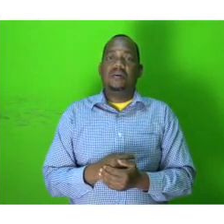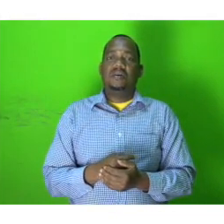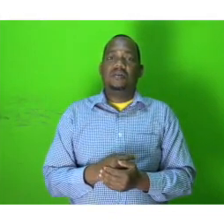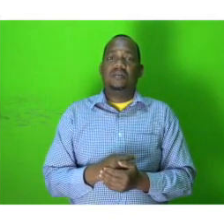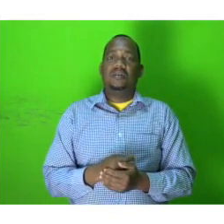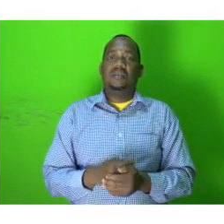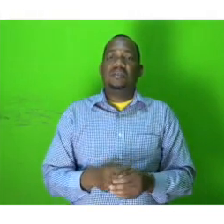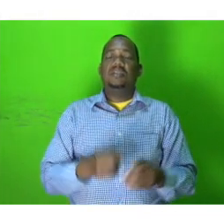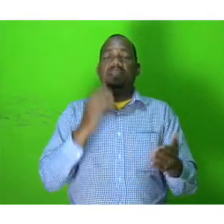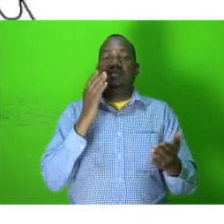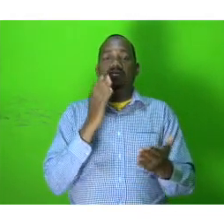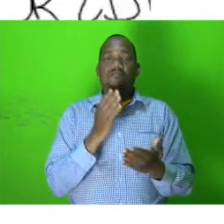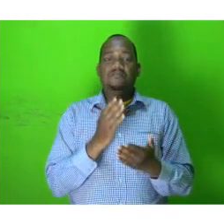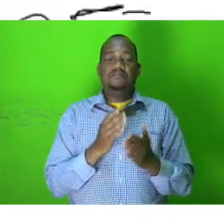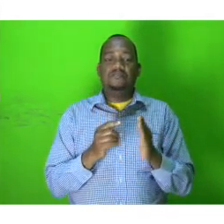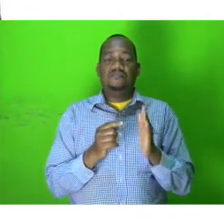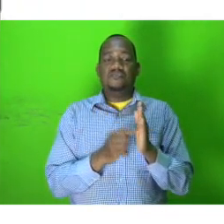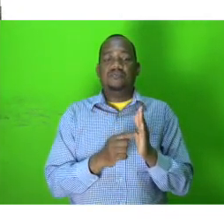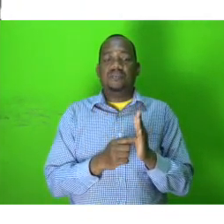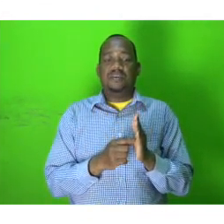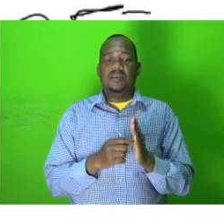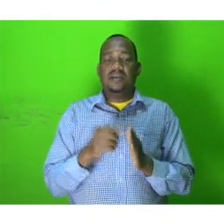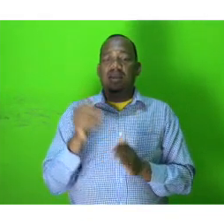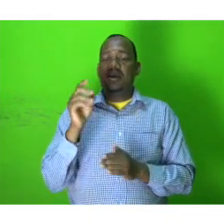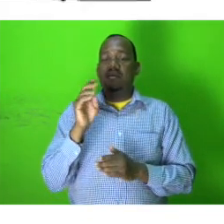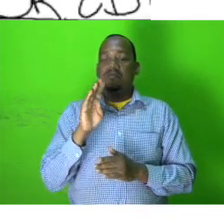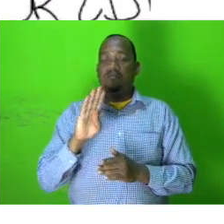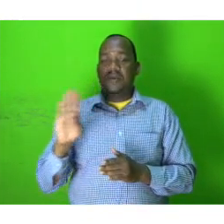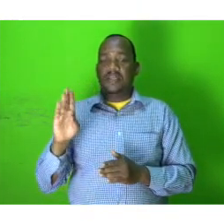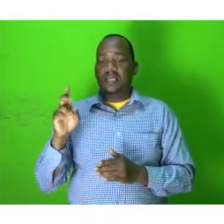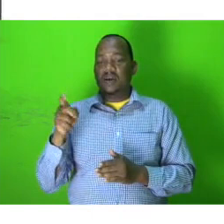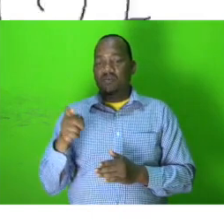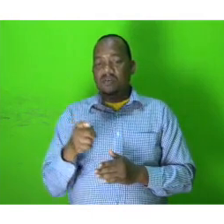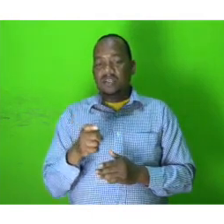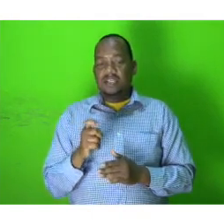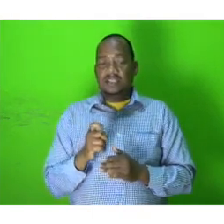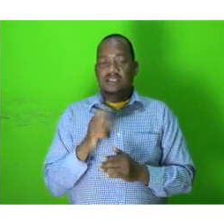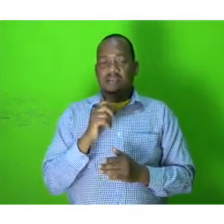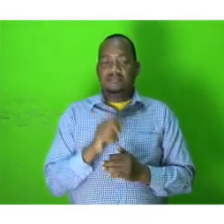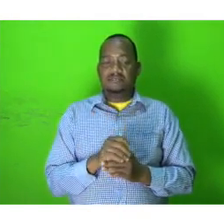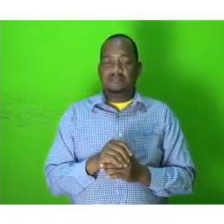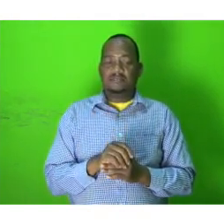from his data or her data on